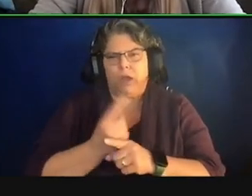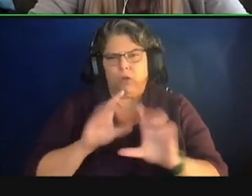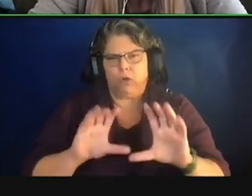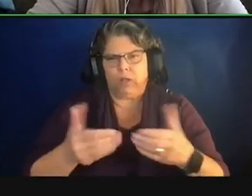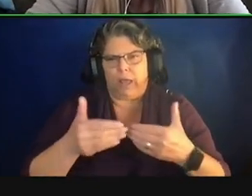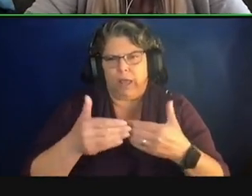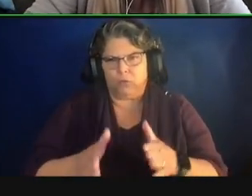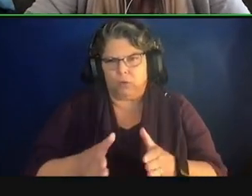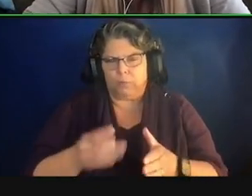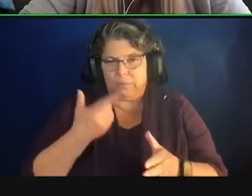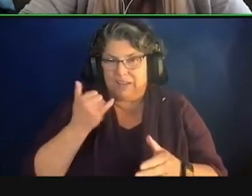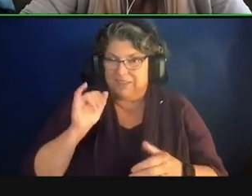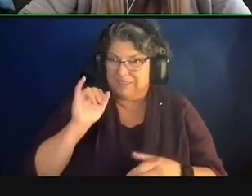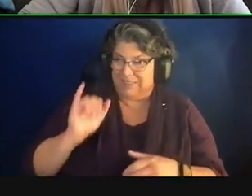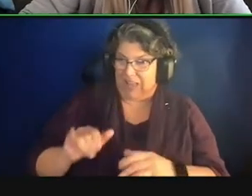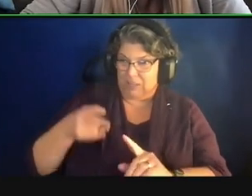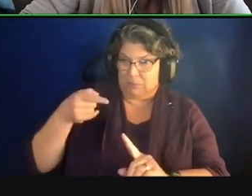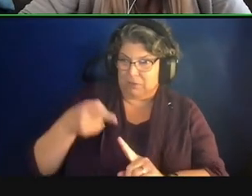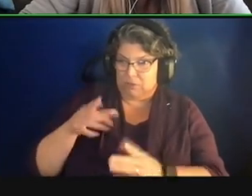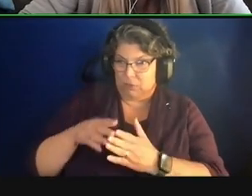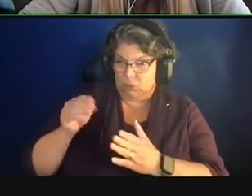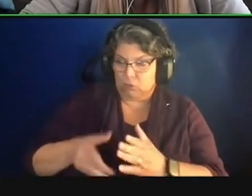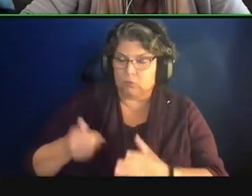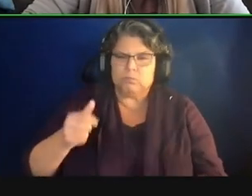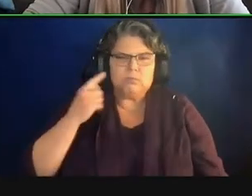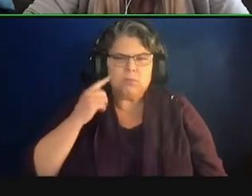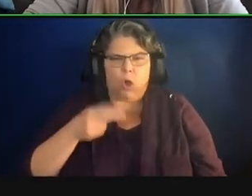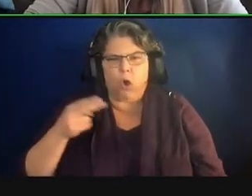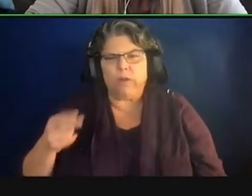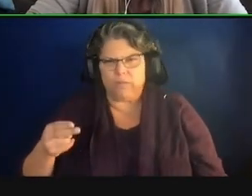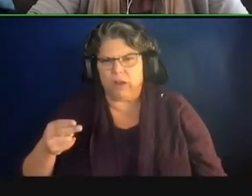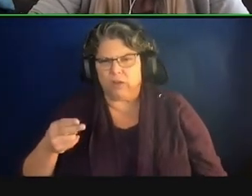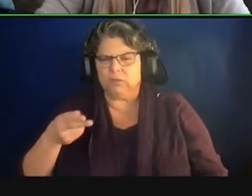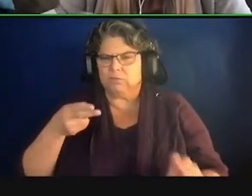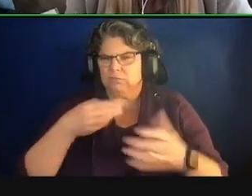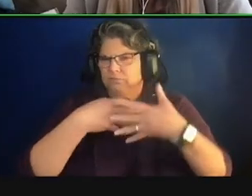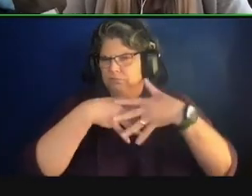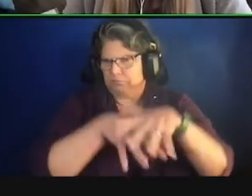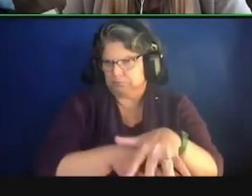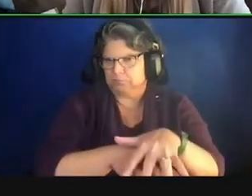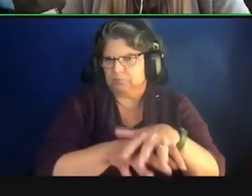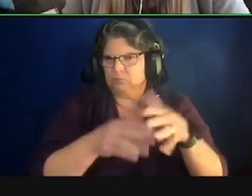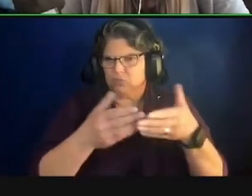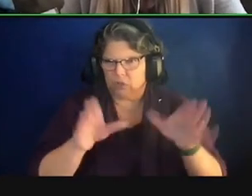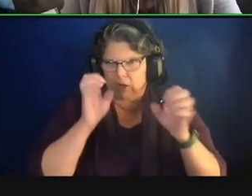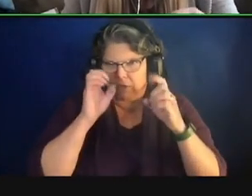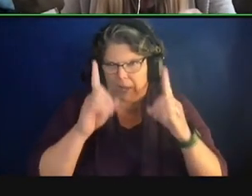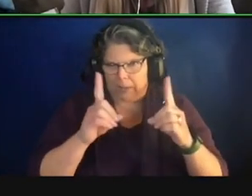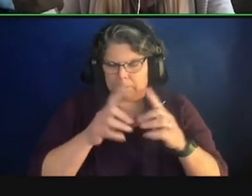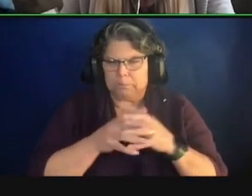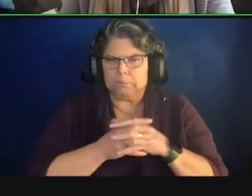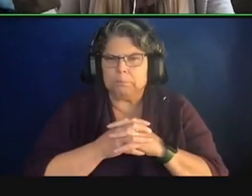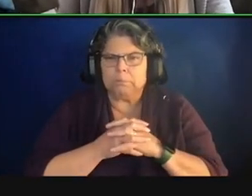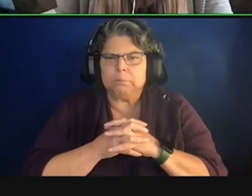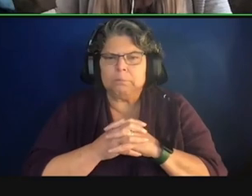this specific student is a hard of hearing student in a general education setting.